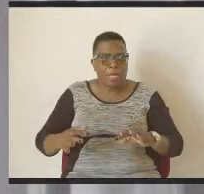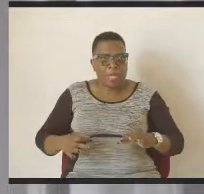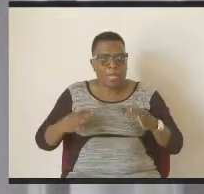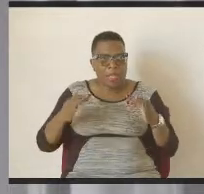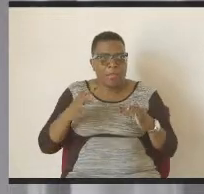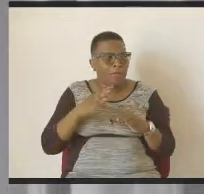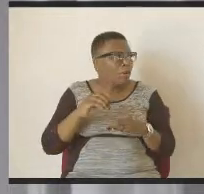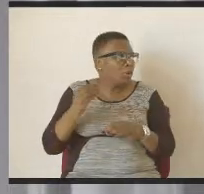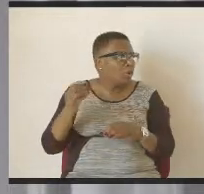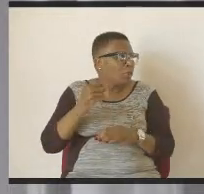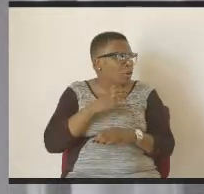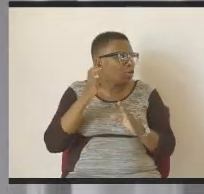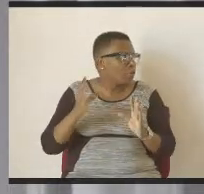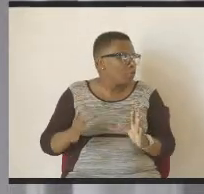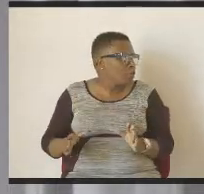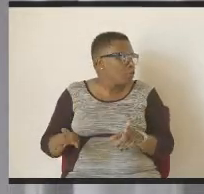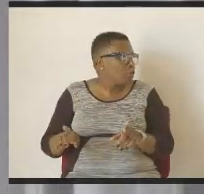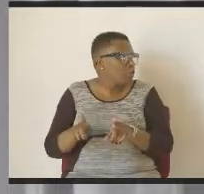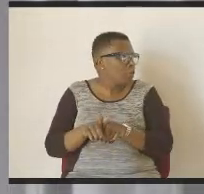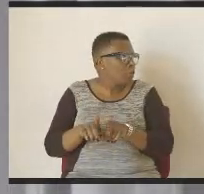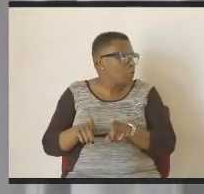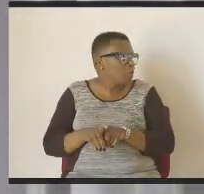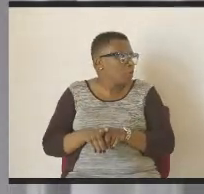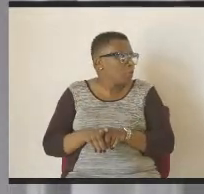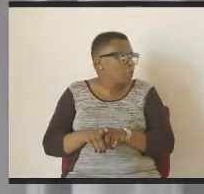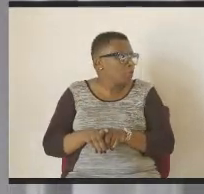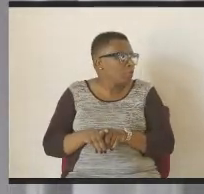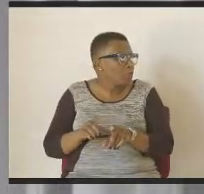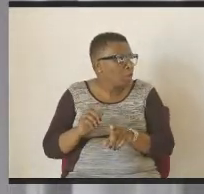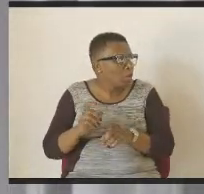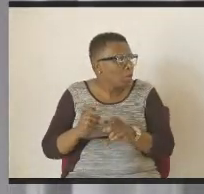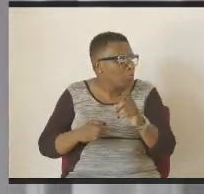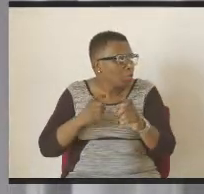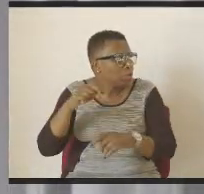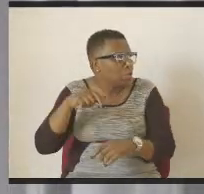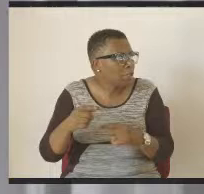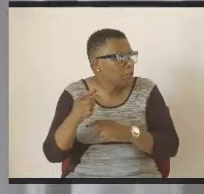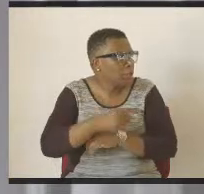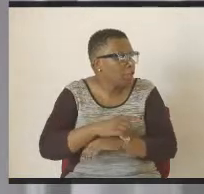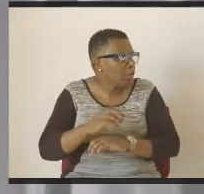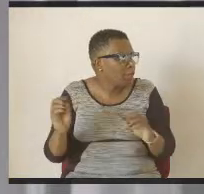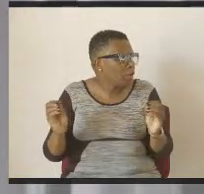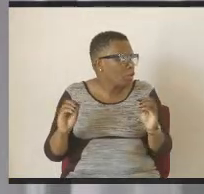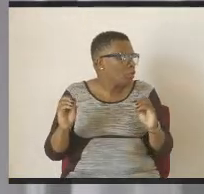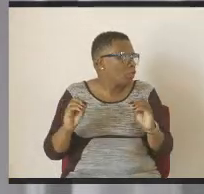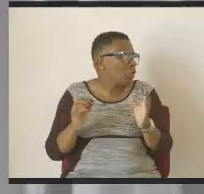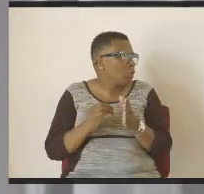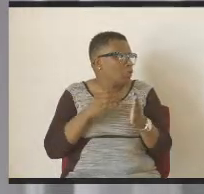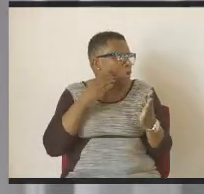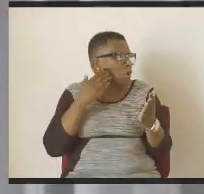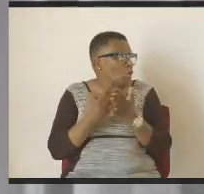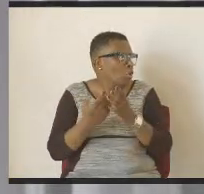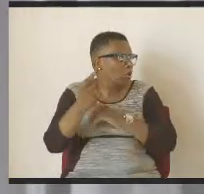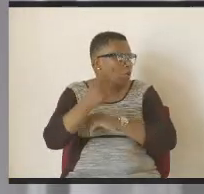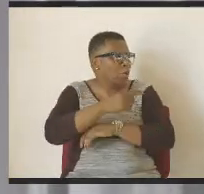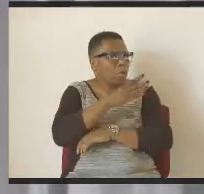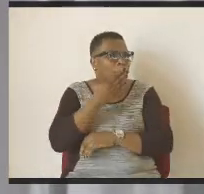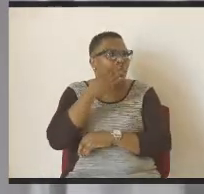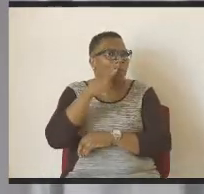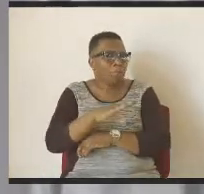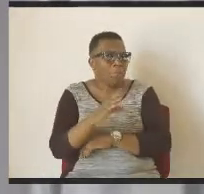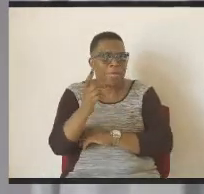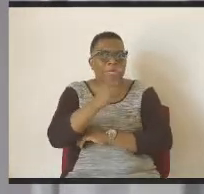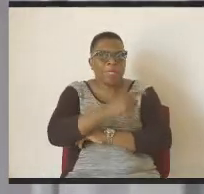Christians' life. I would trade this day for nothing. It's a good day and it's a bad day,